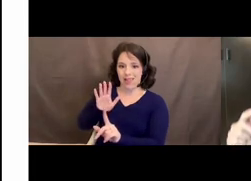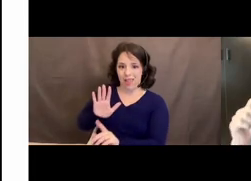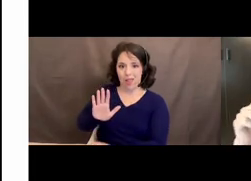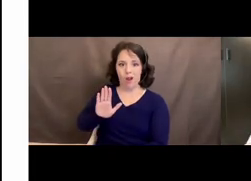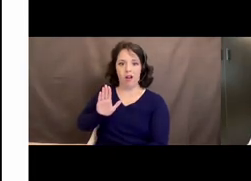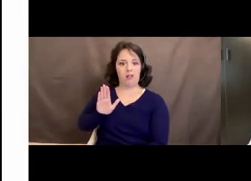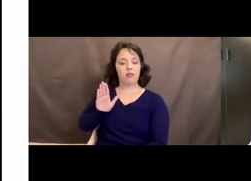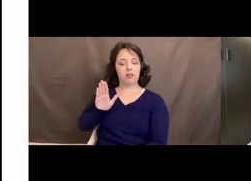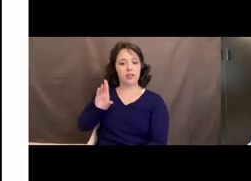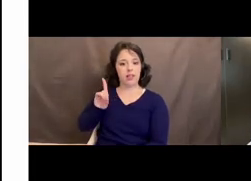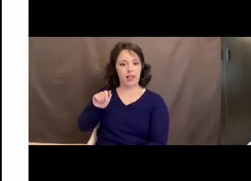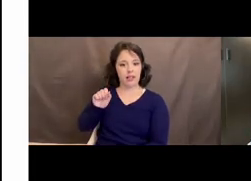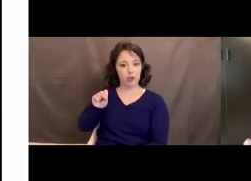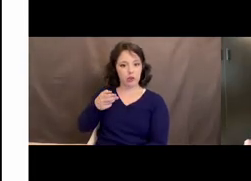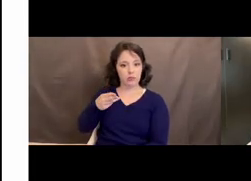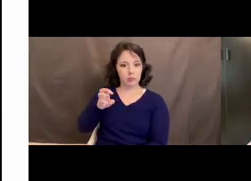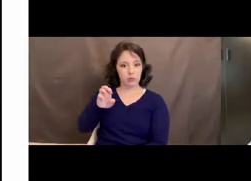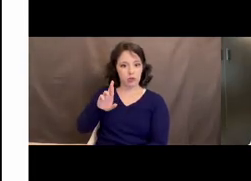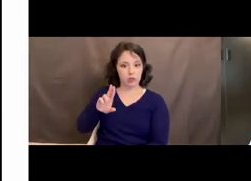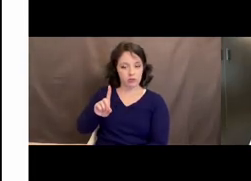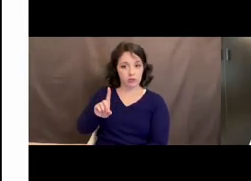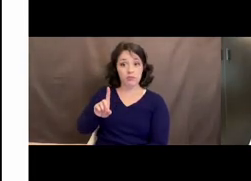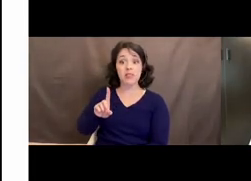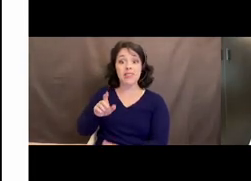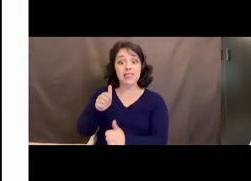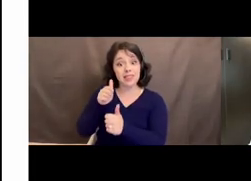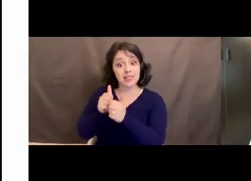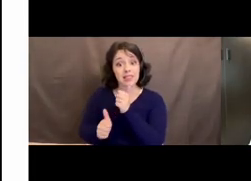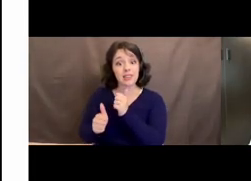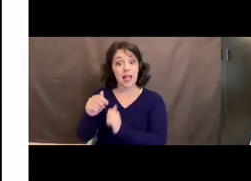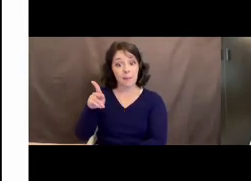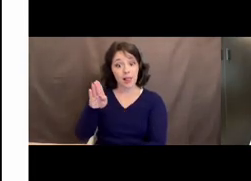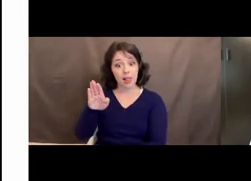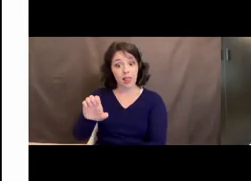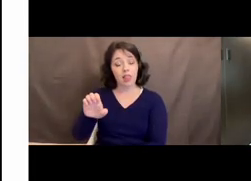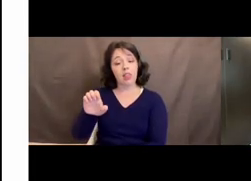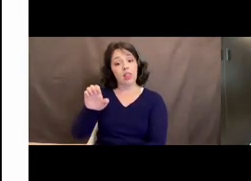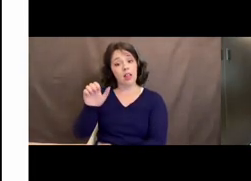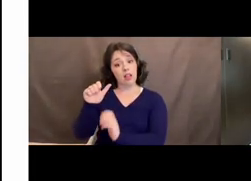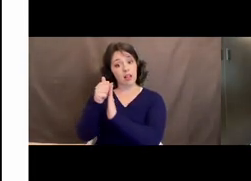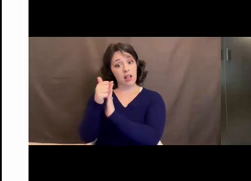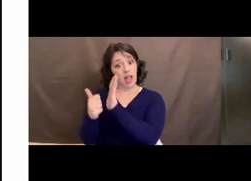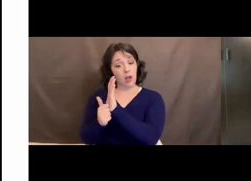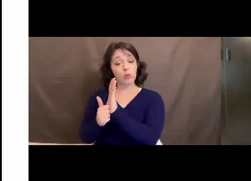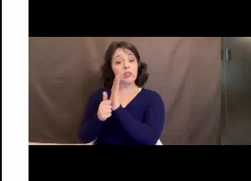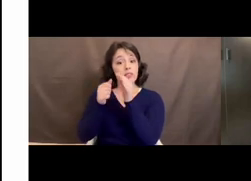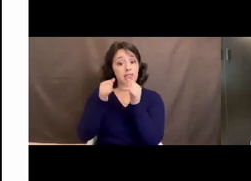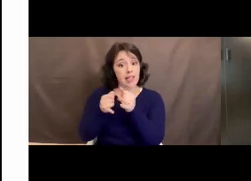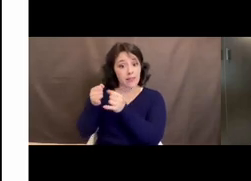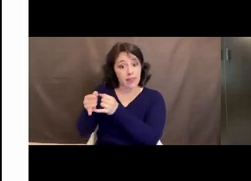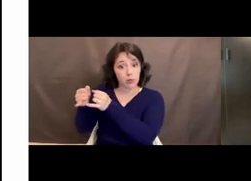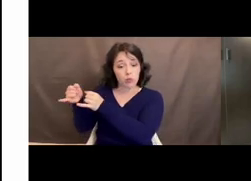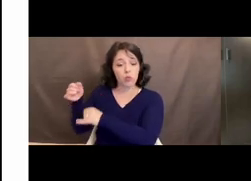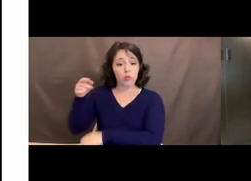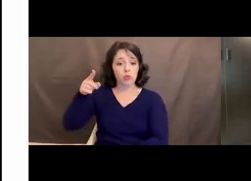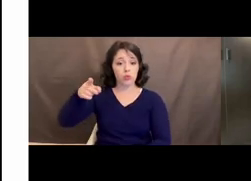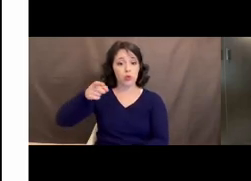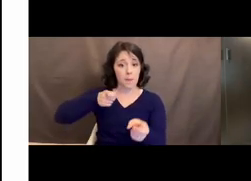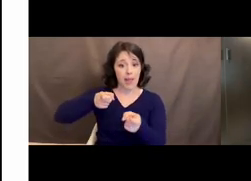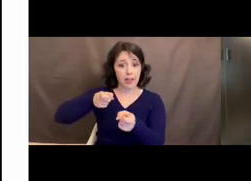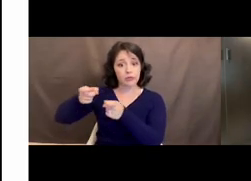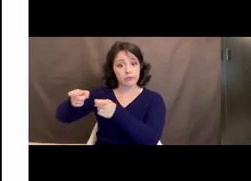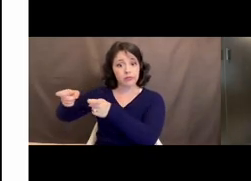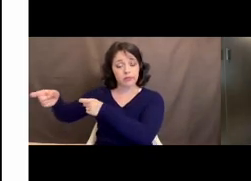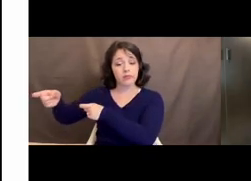highlight for you, you can manage each of the ABLE accounts under your control individually through an individual dashboard